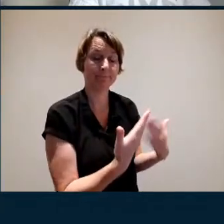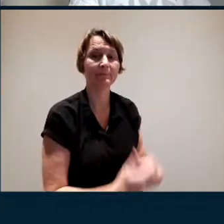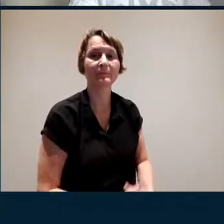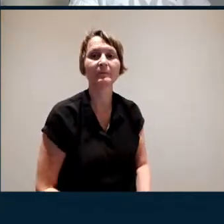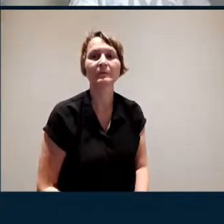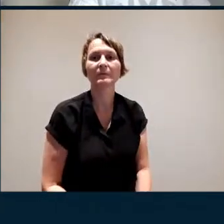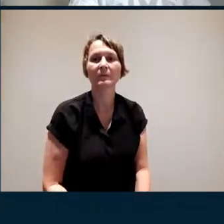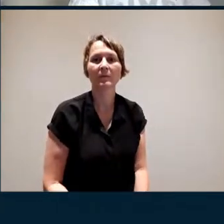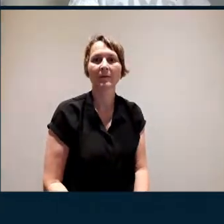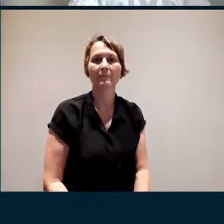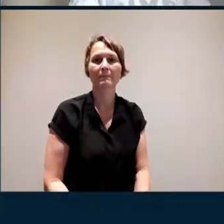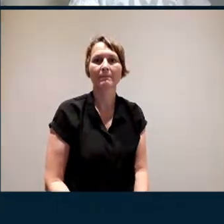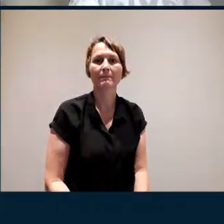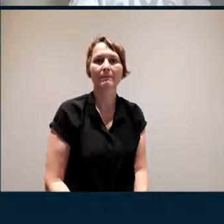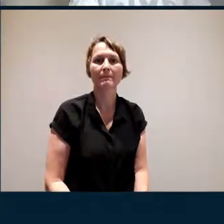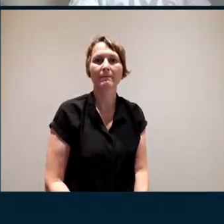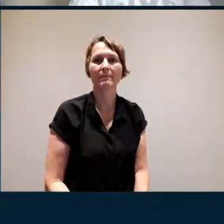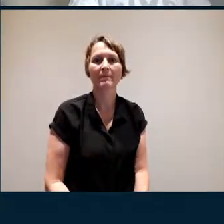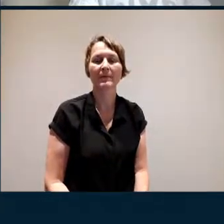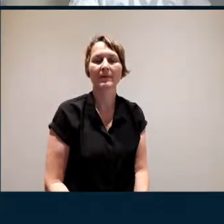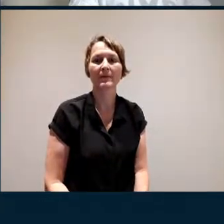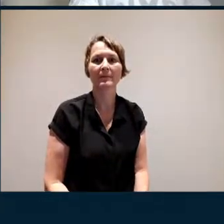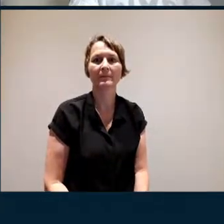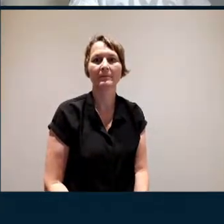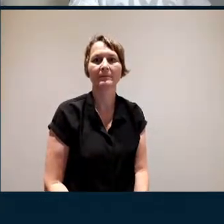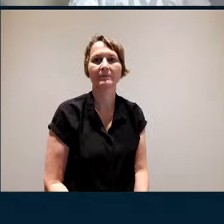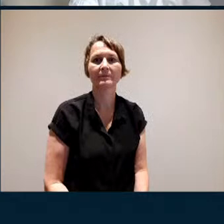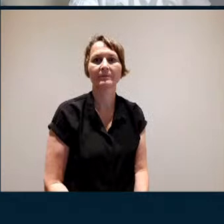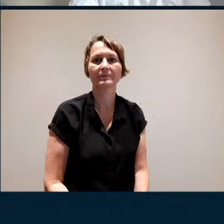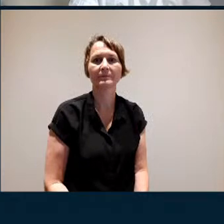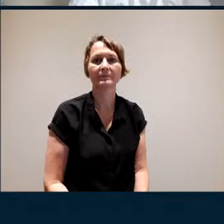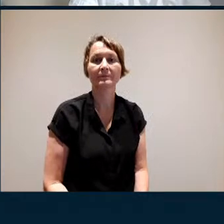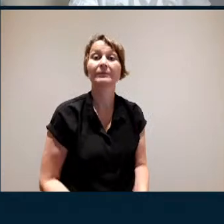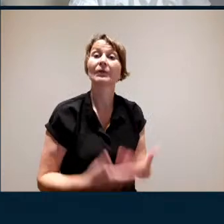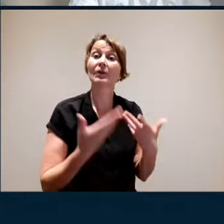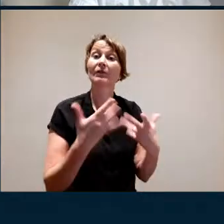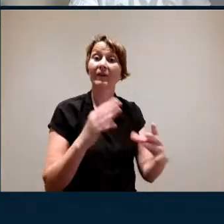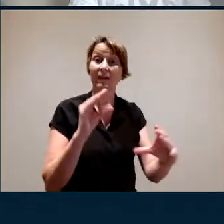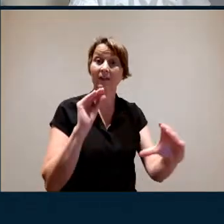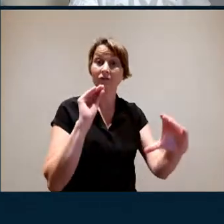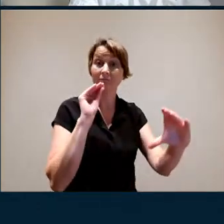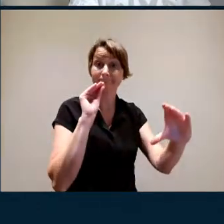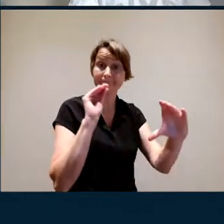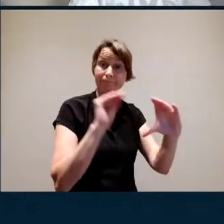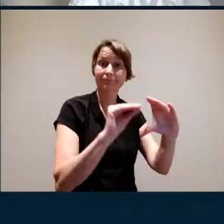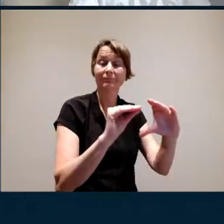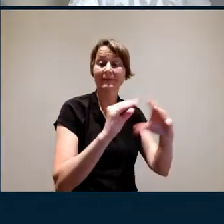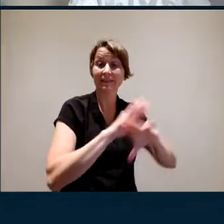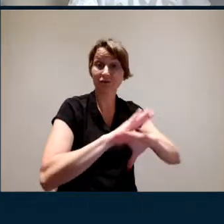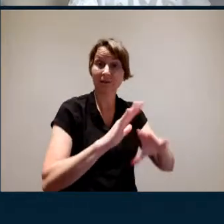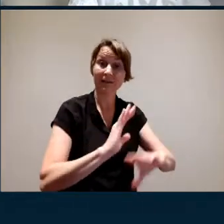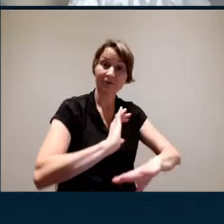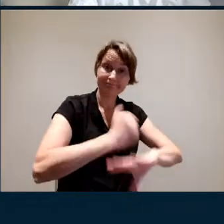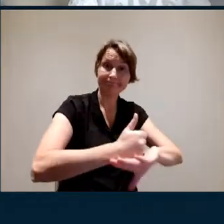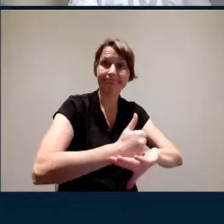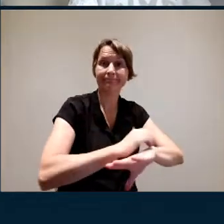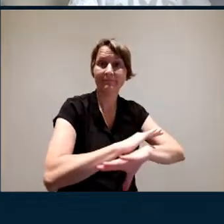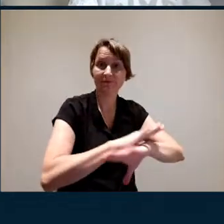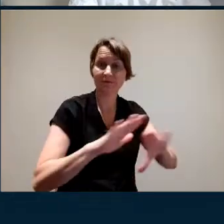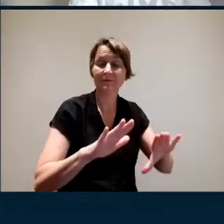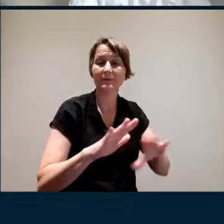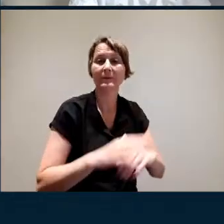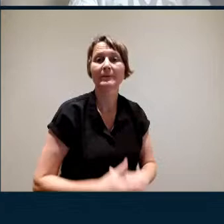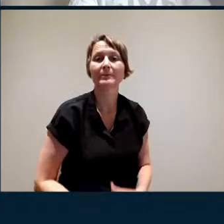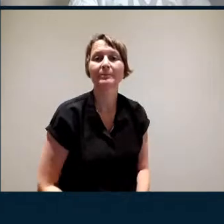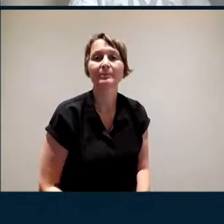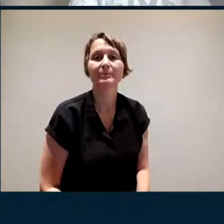it, and its installation is also done. And installation process is not, since this is my